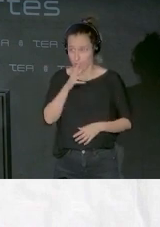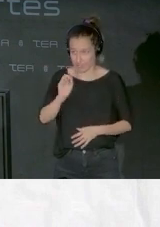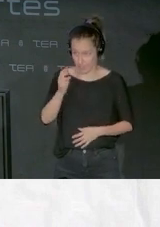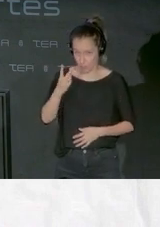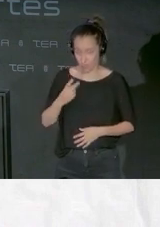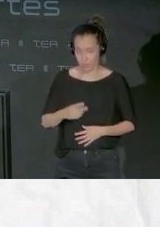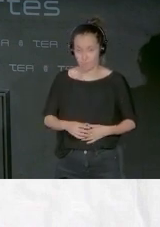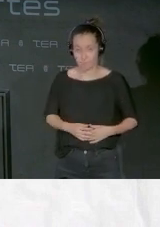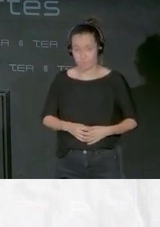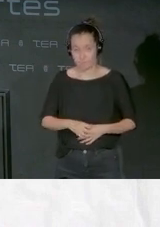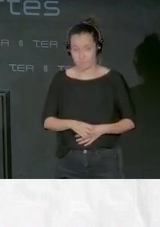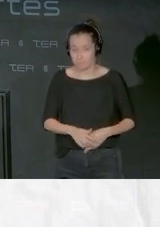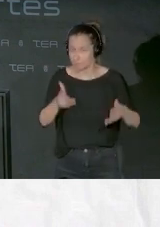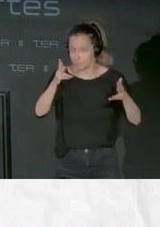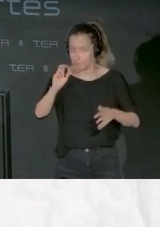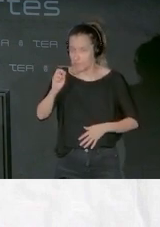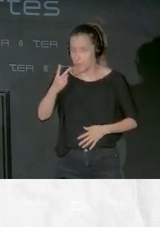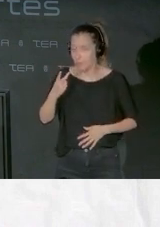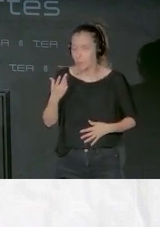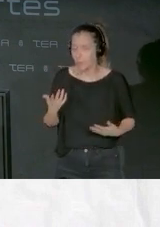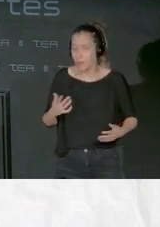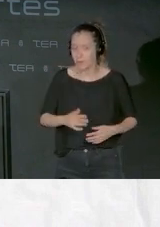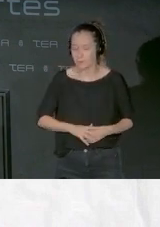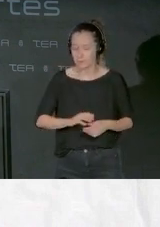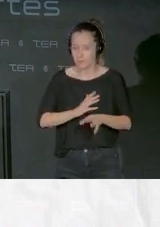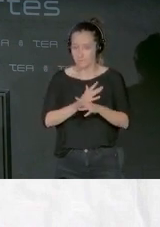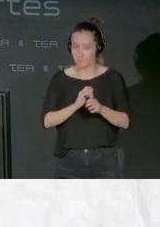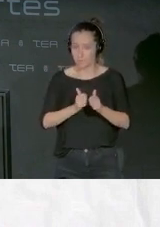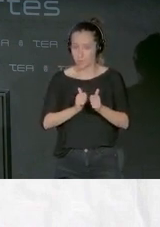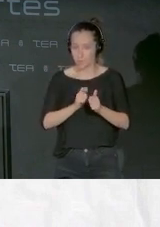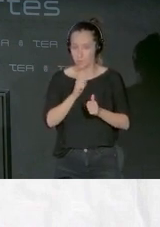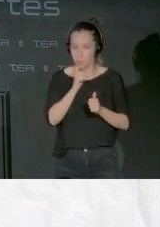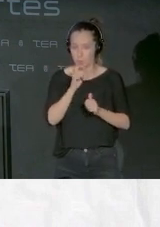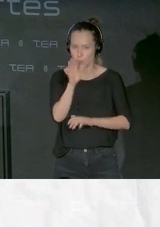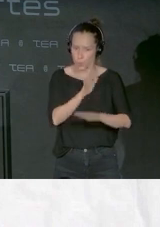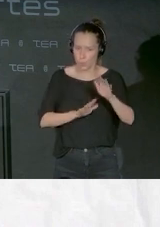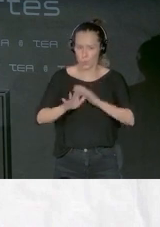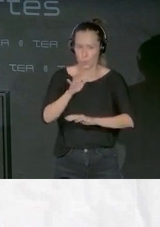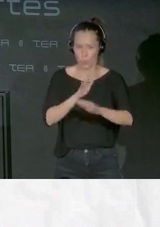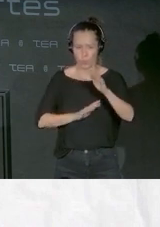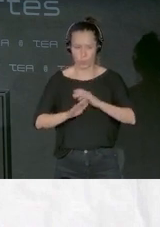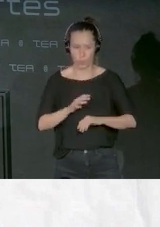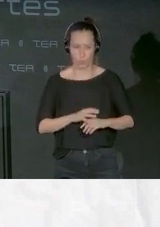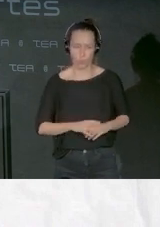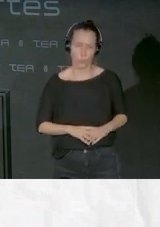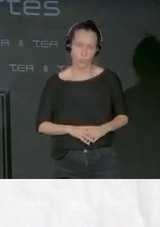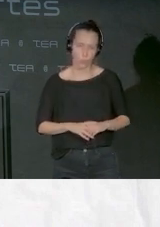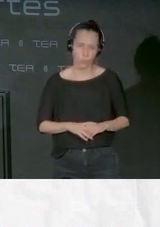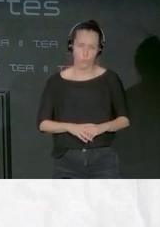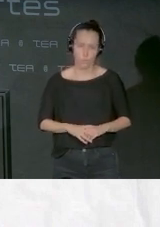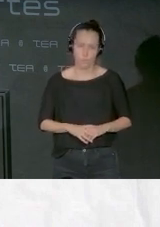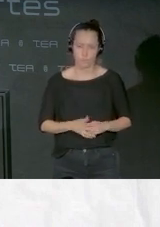Many video game companies are small. Some of them don't have legal staff. There is a need to sort